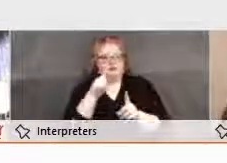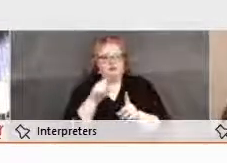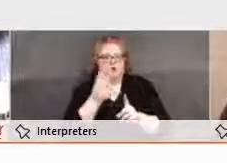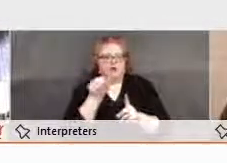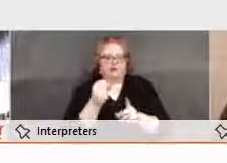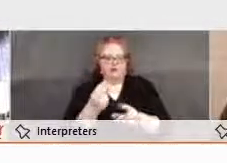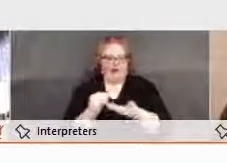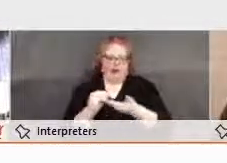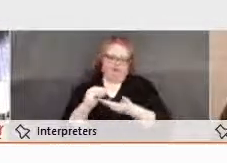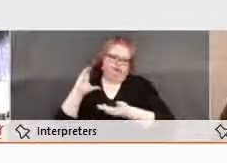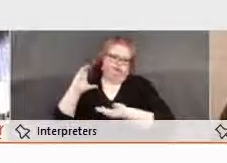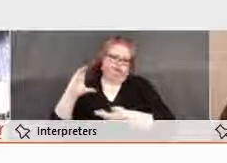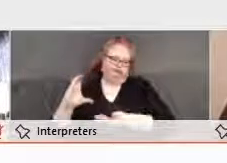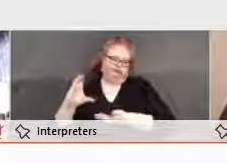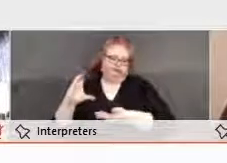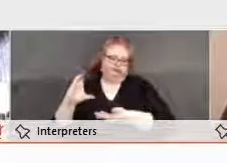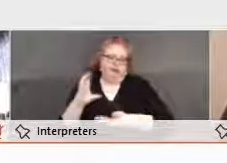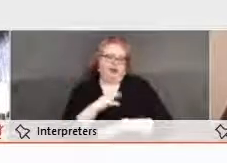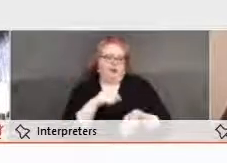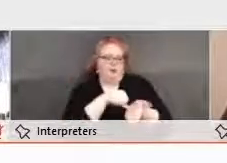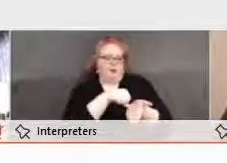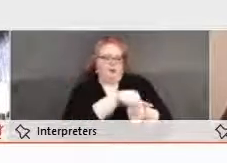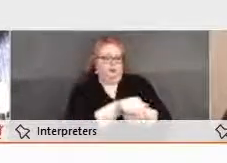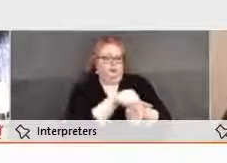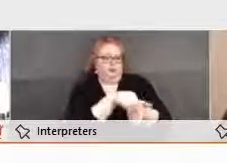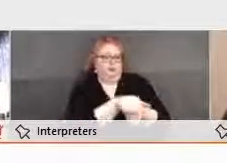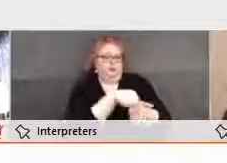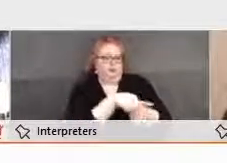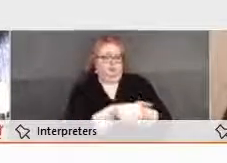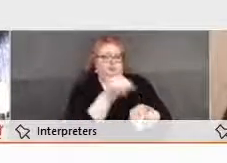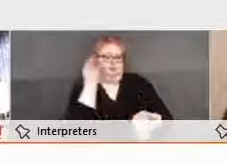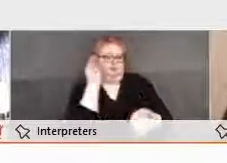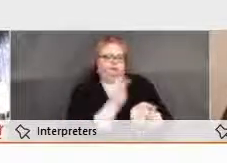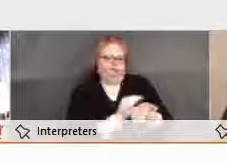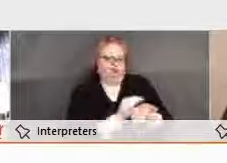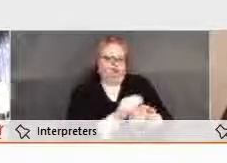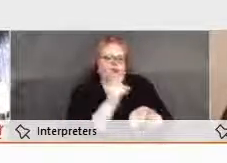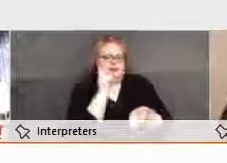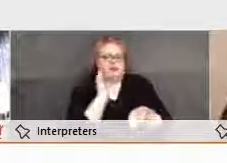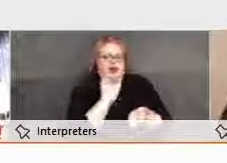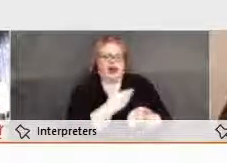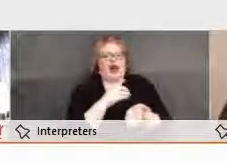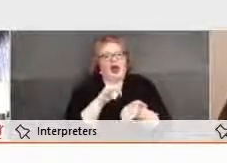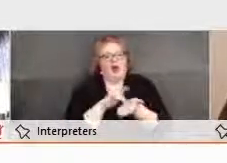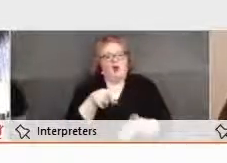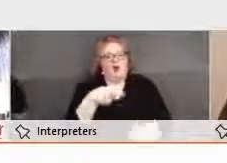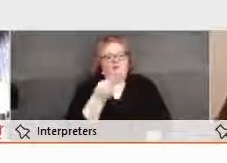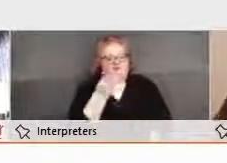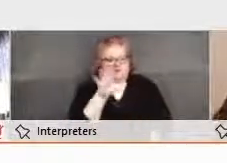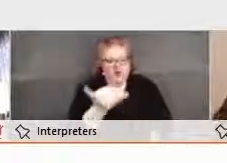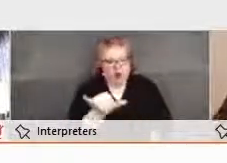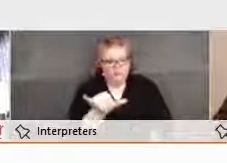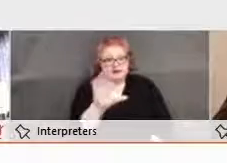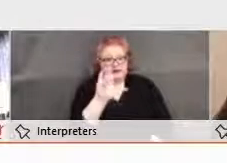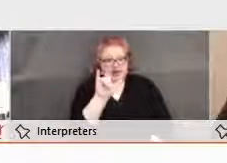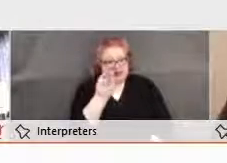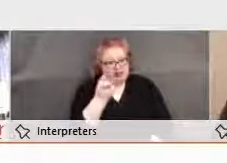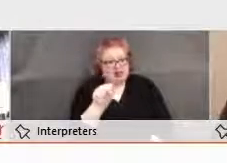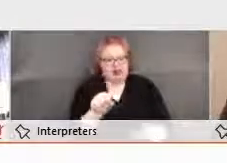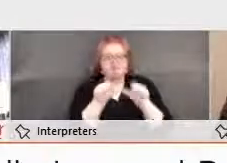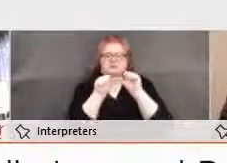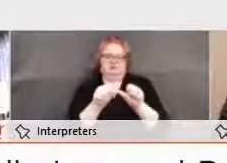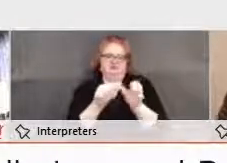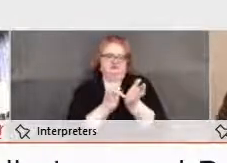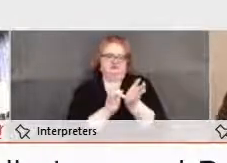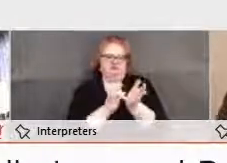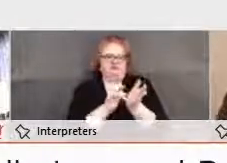the insurance companies. You can see our pharmacy claims continued to remain pretty consistent through this time period. On the next